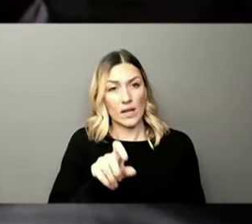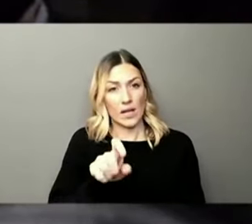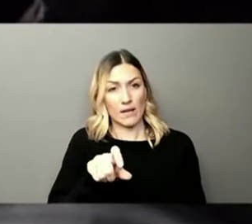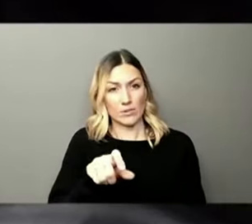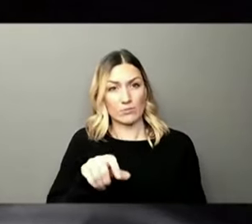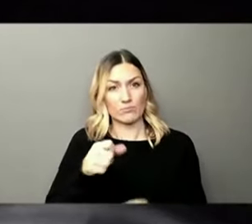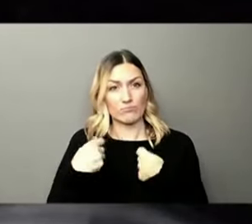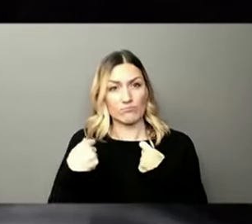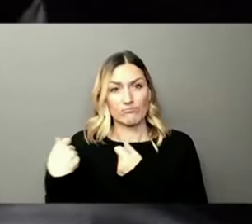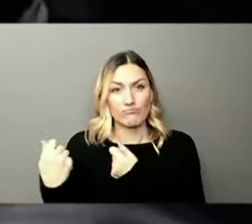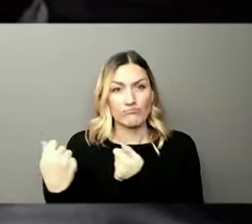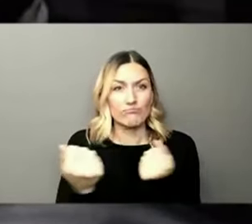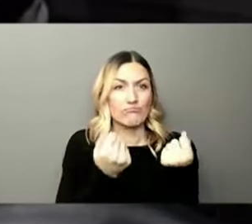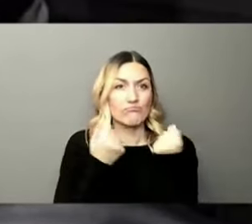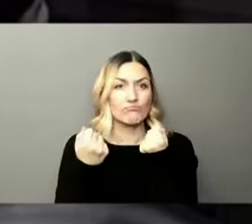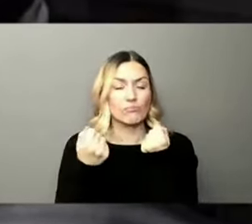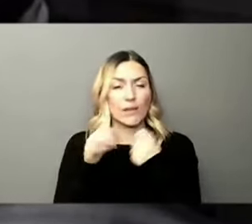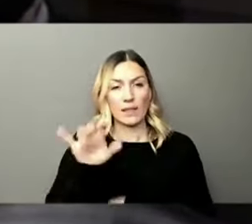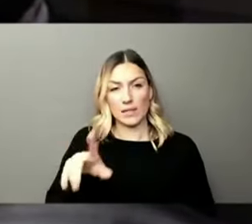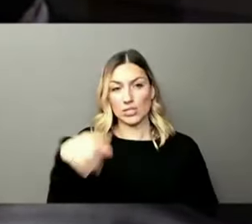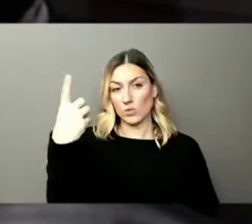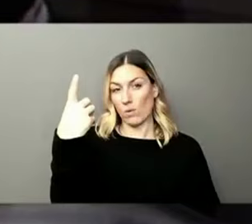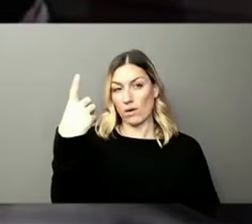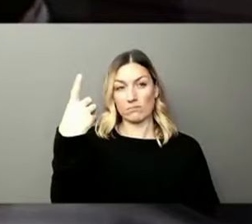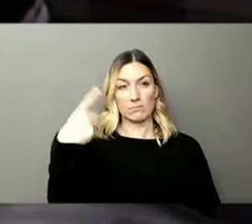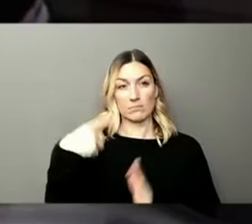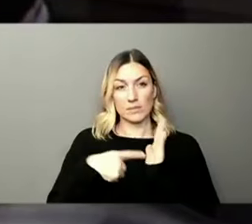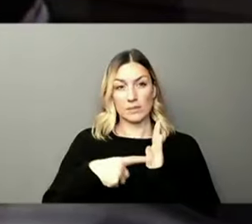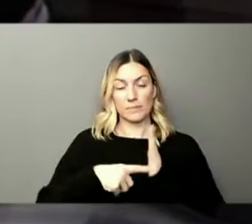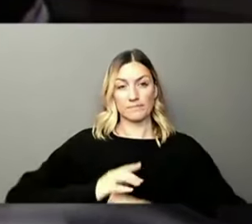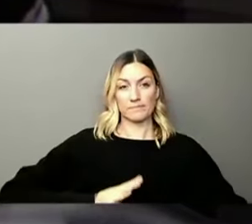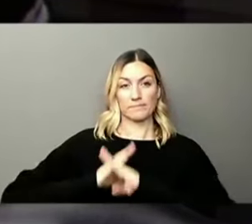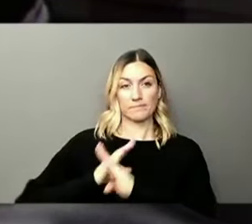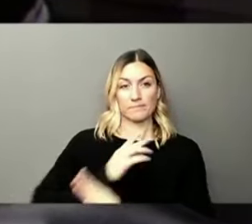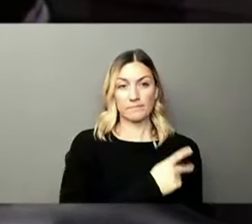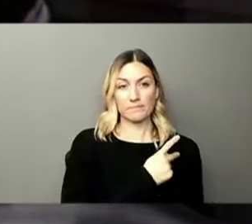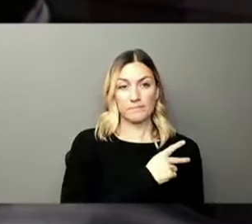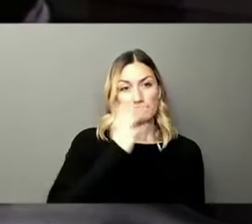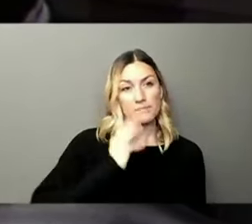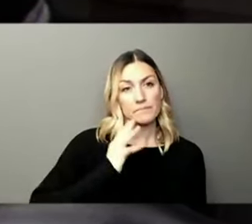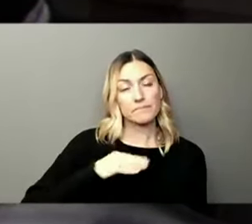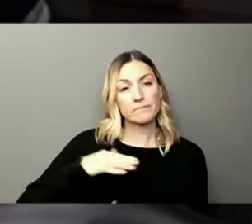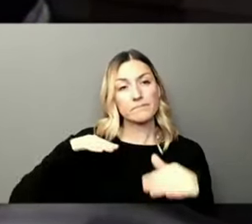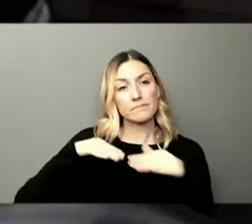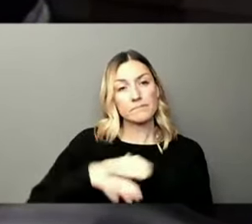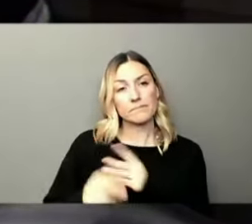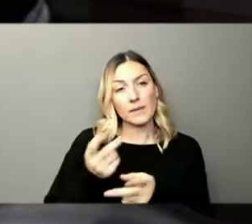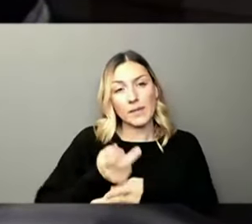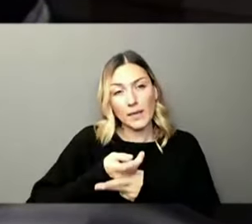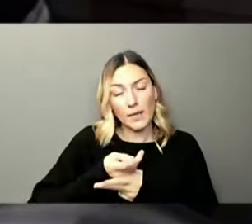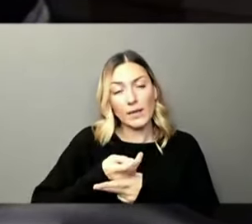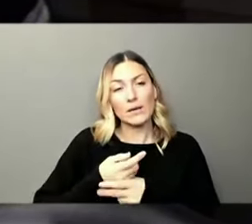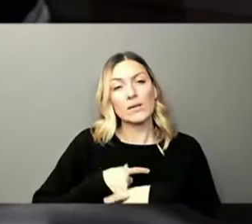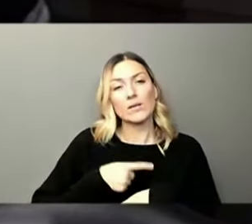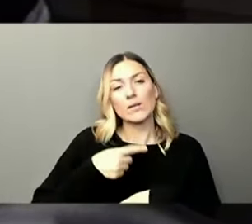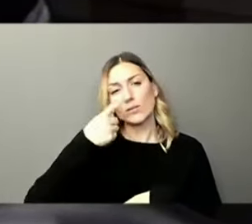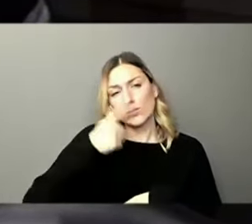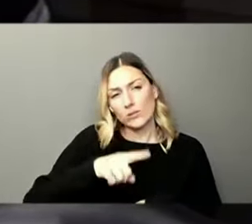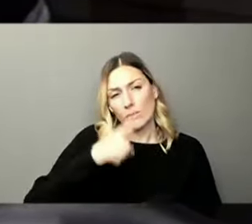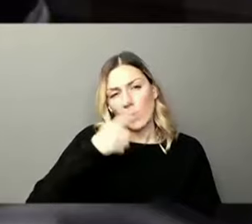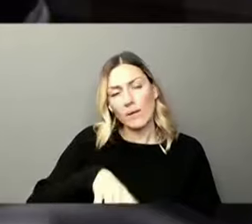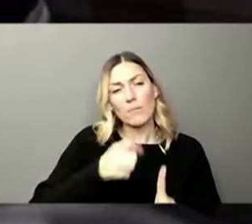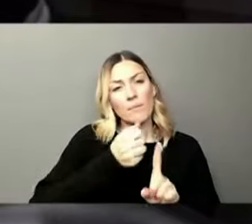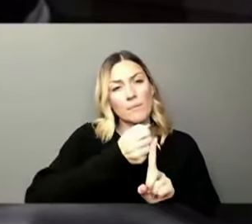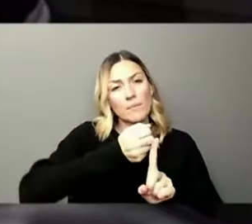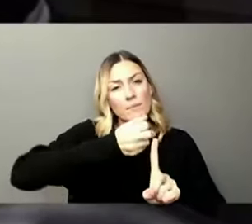kind of travel. That's just one example of the barriers patients face to accessing the care they need, but I just would like you to elaborate, what has